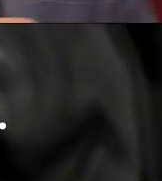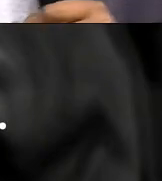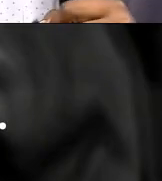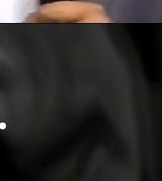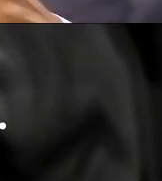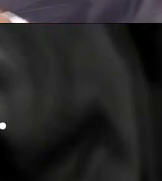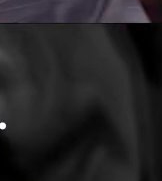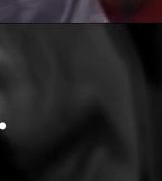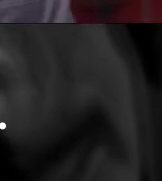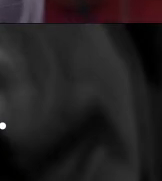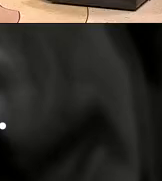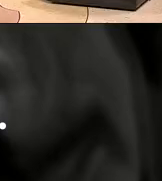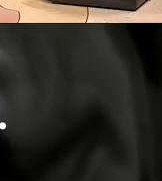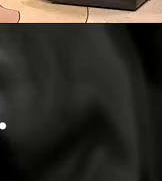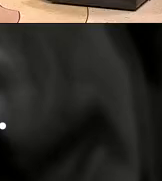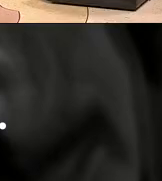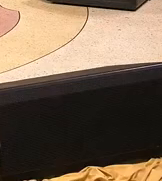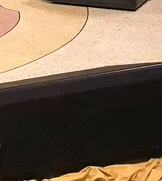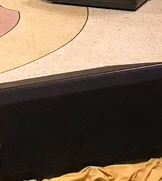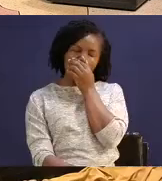if the Word was with